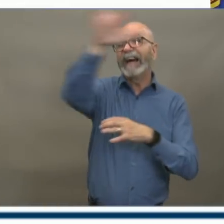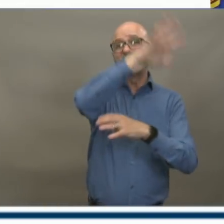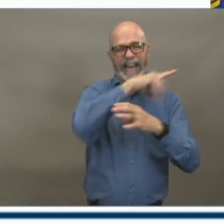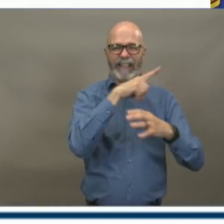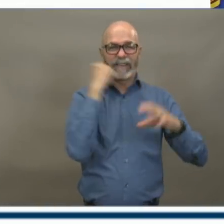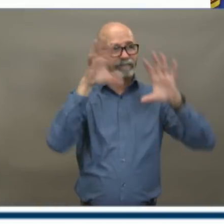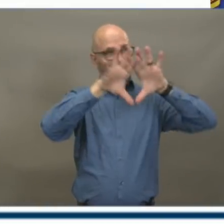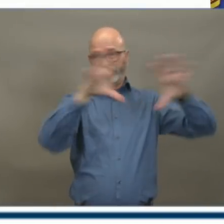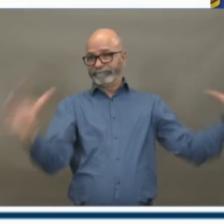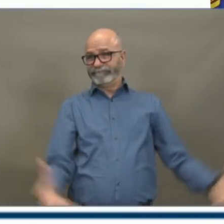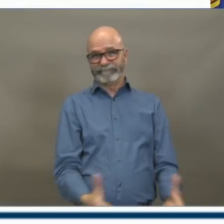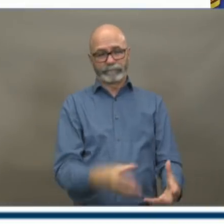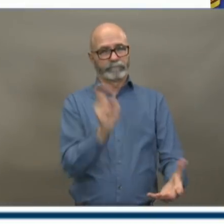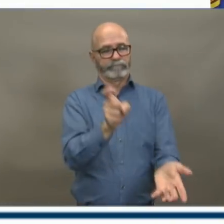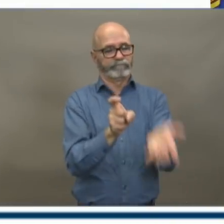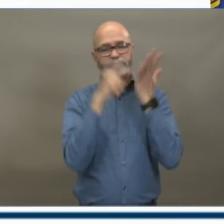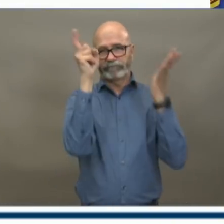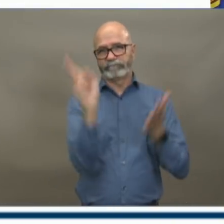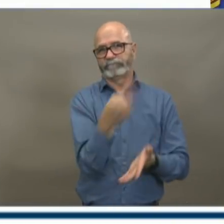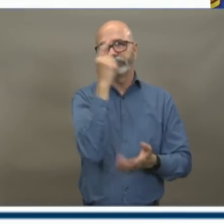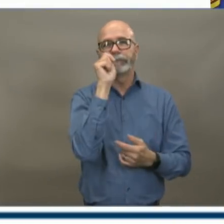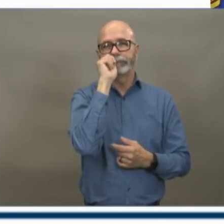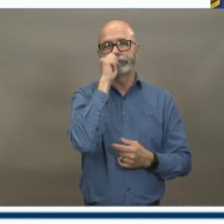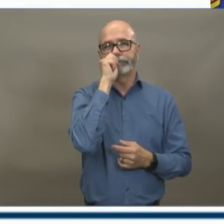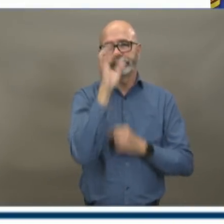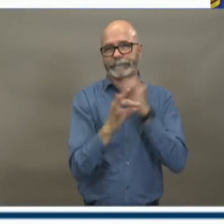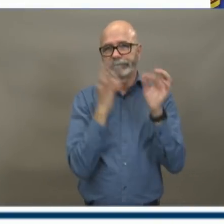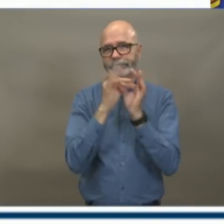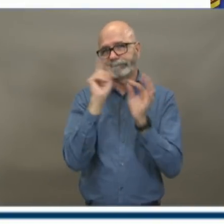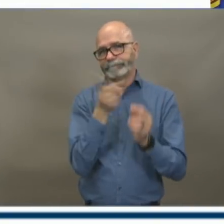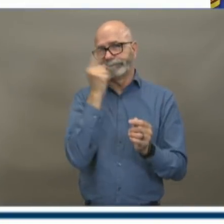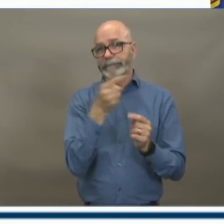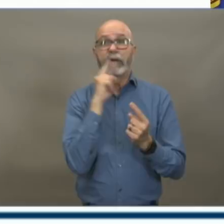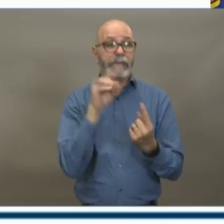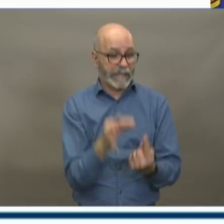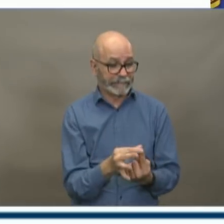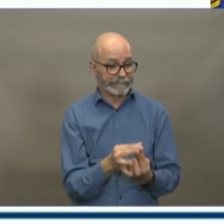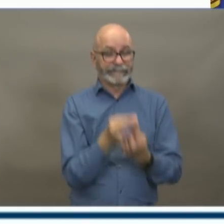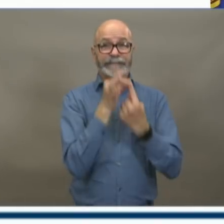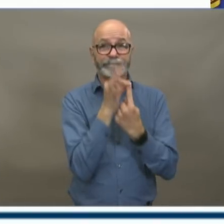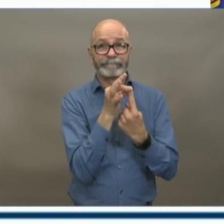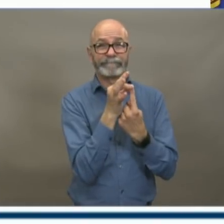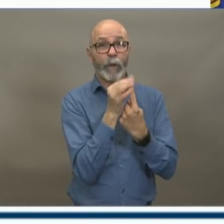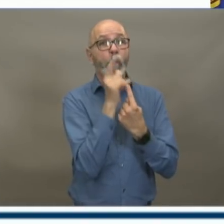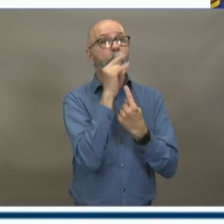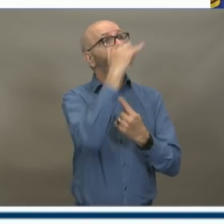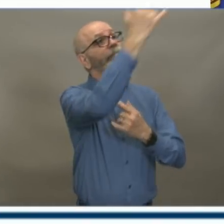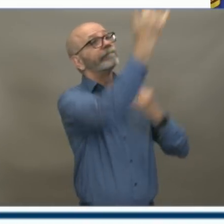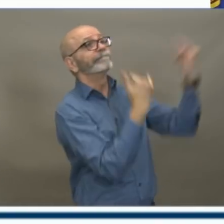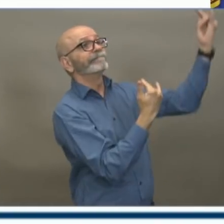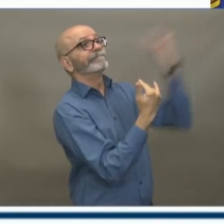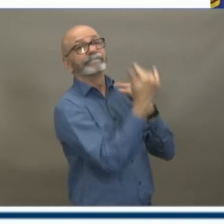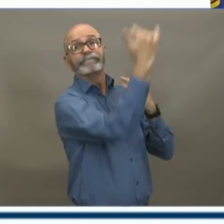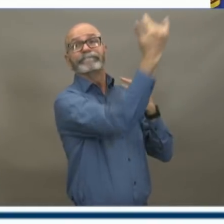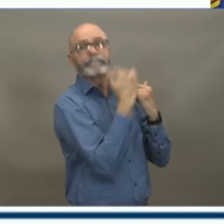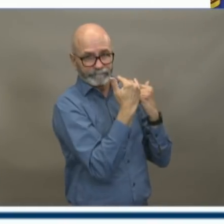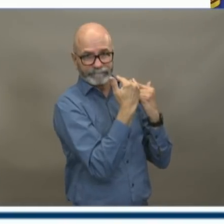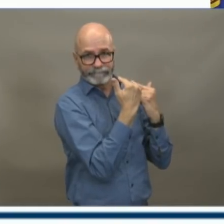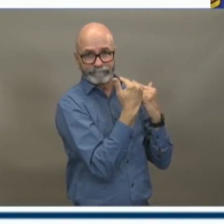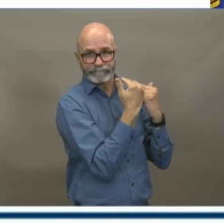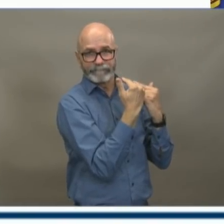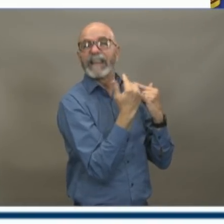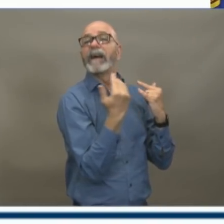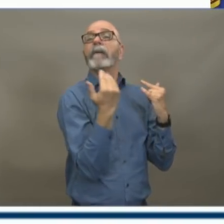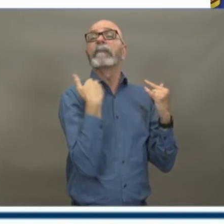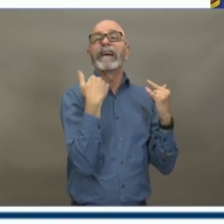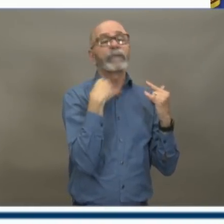test, especially those who recently returned from outside Nova Scotia, PEI, or Newfoundland, even if they tested negative during